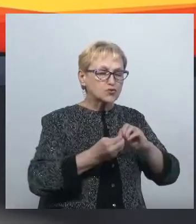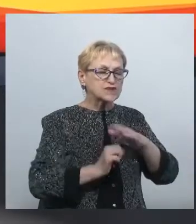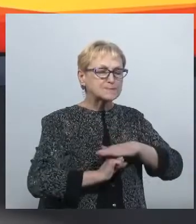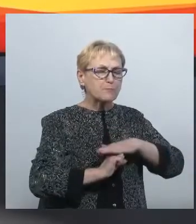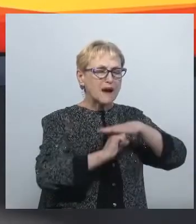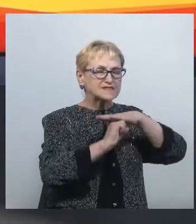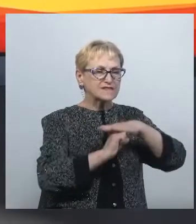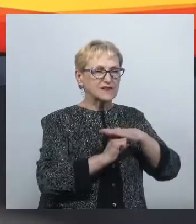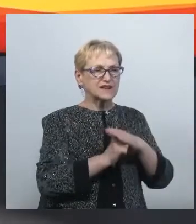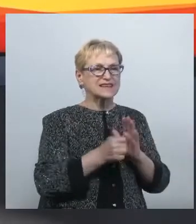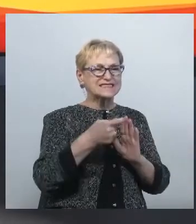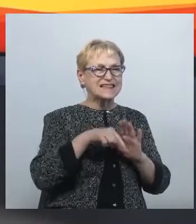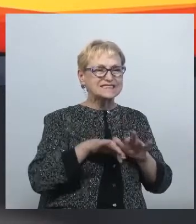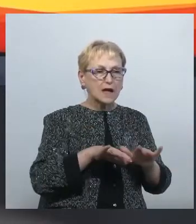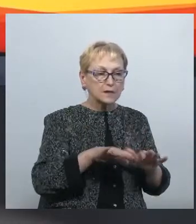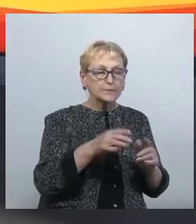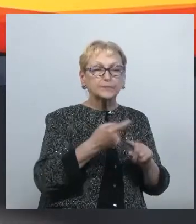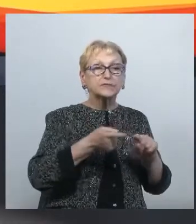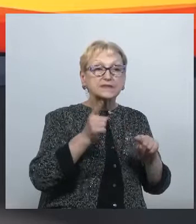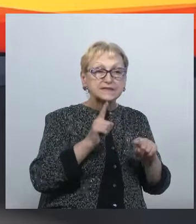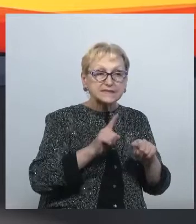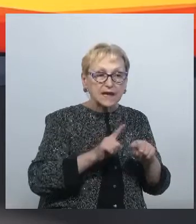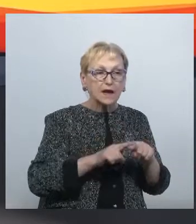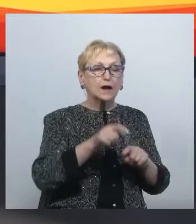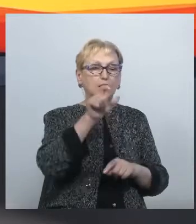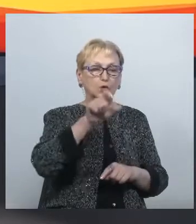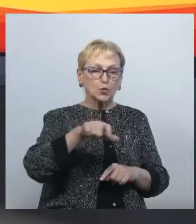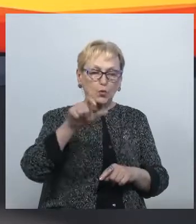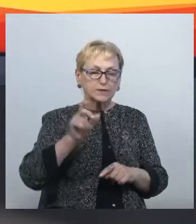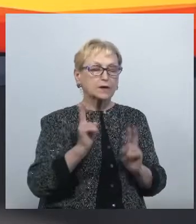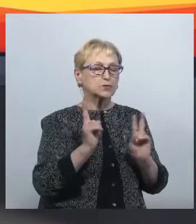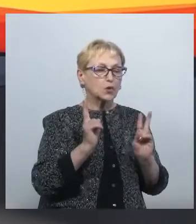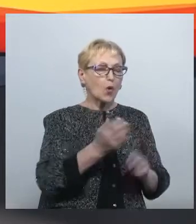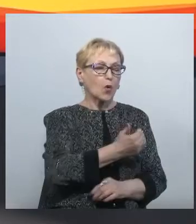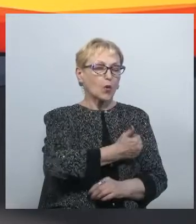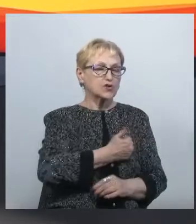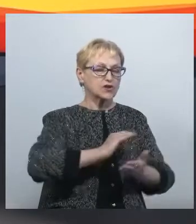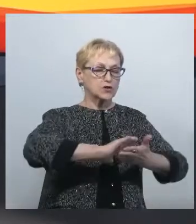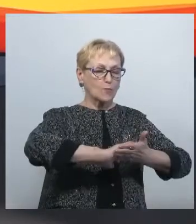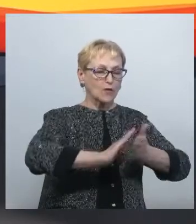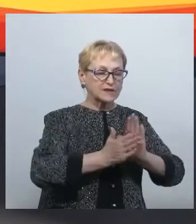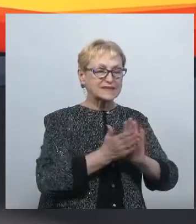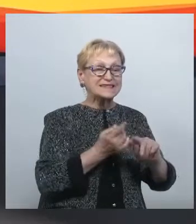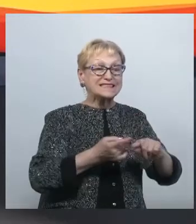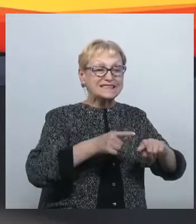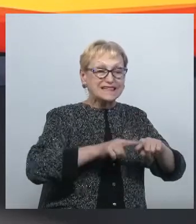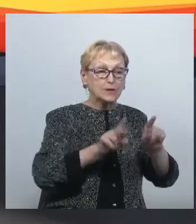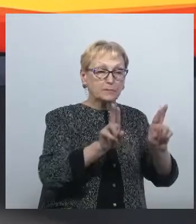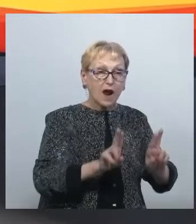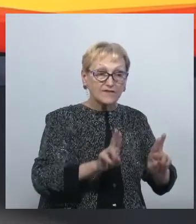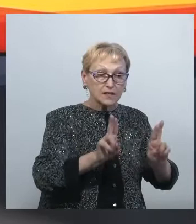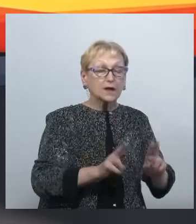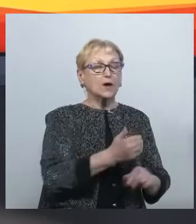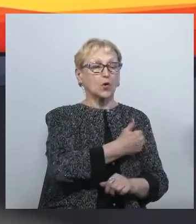by its basic principles, can be effective when there are people who would like to agree to a certain list of rules because they want